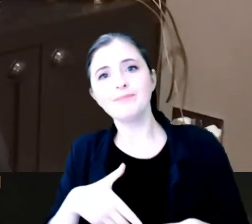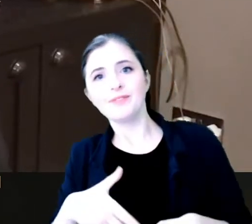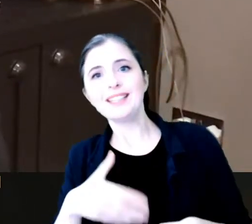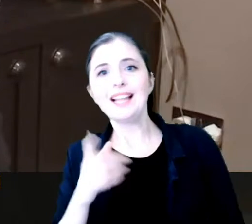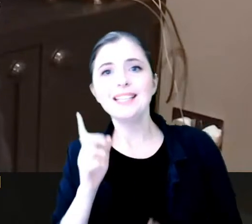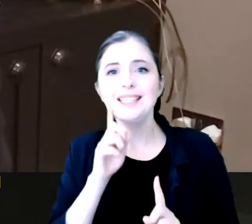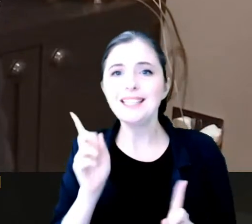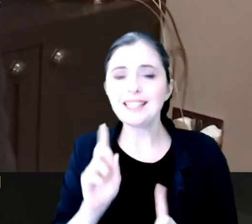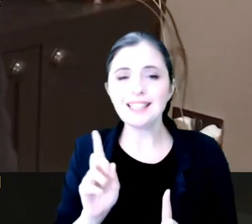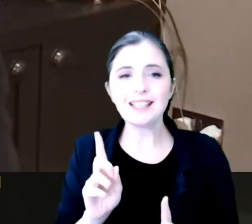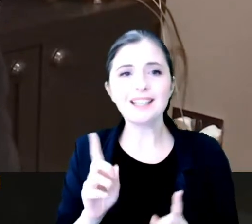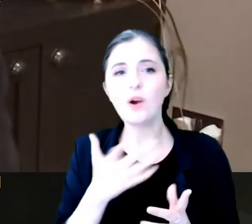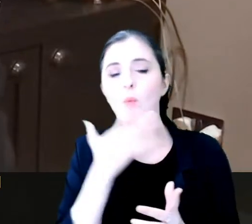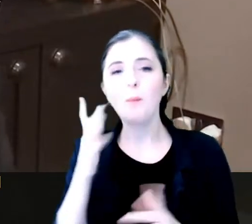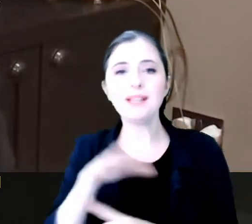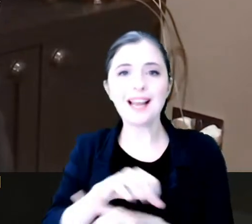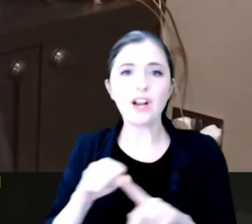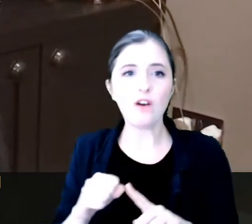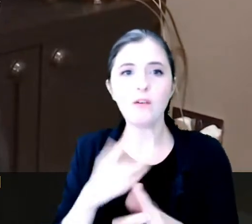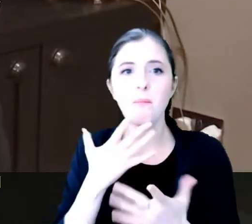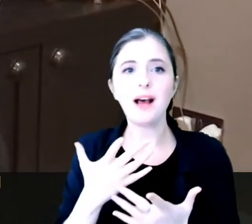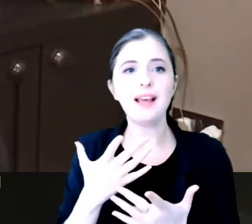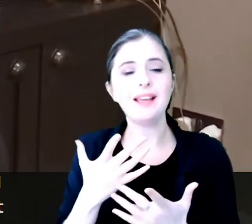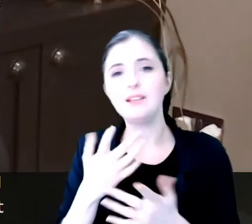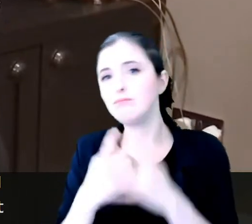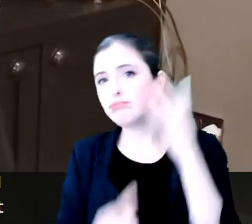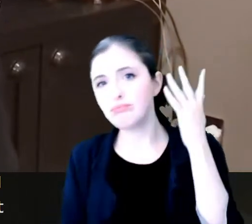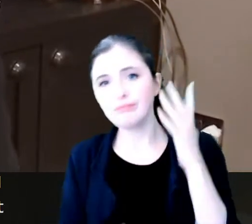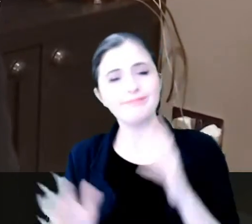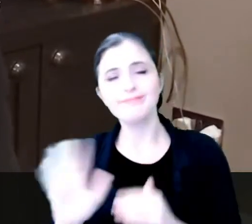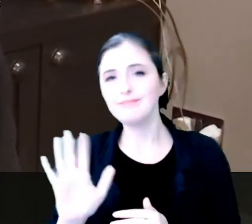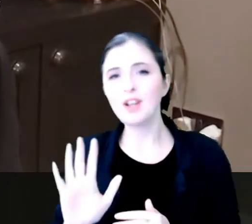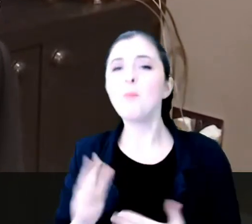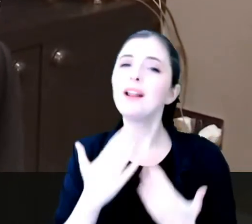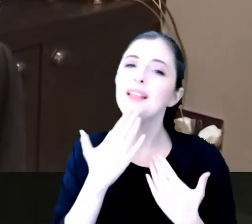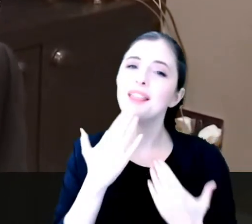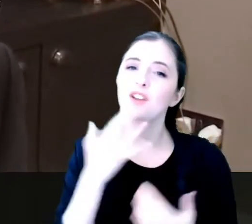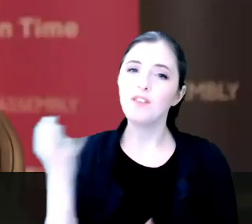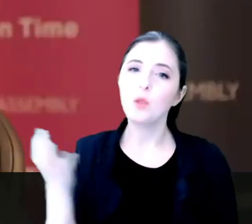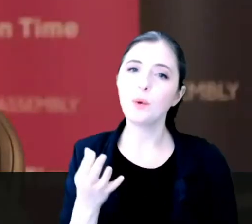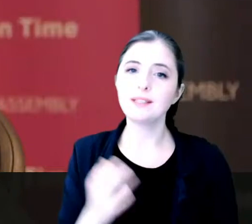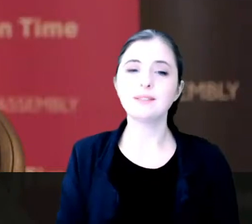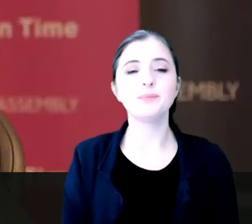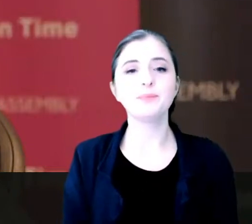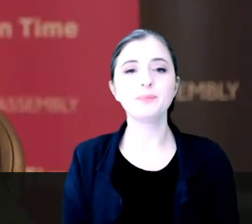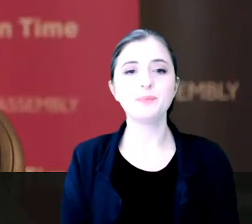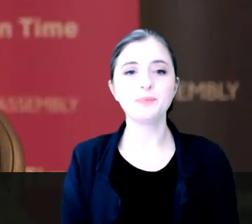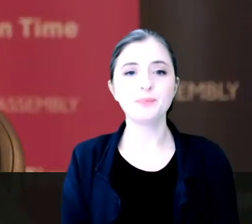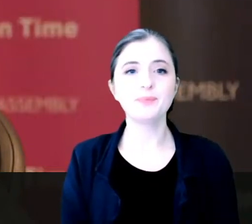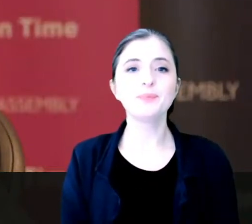some super spirit. But thank you very much for letting me say that. Thank you. Thank you very much.